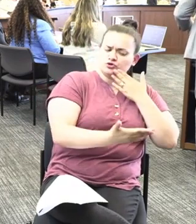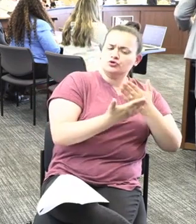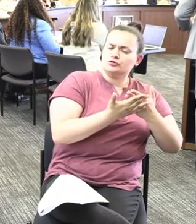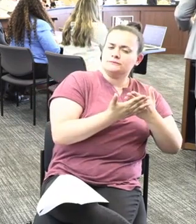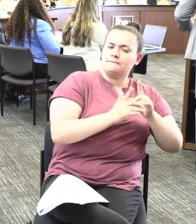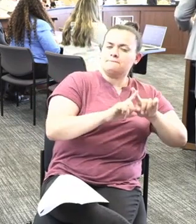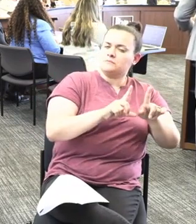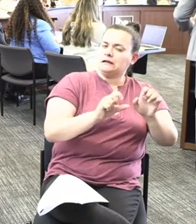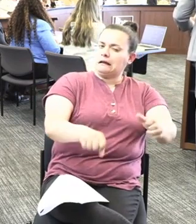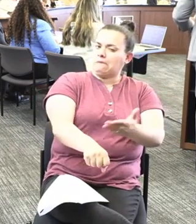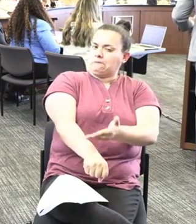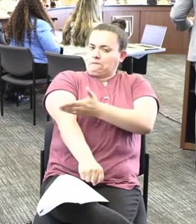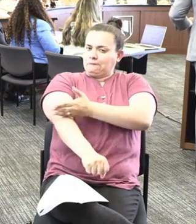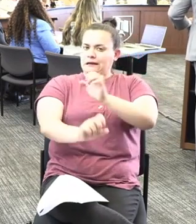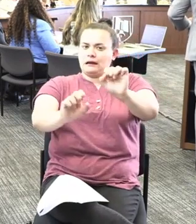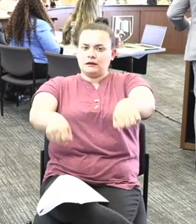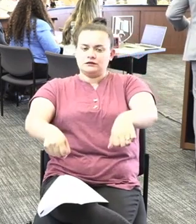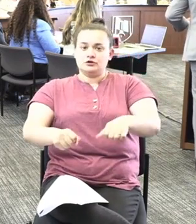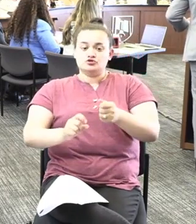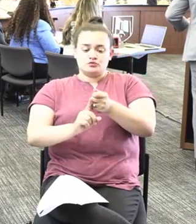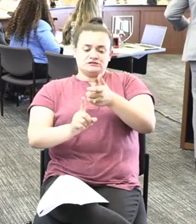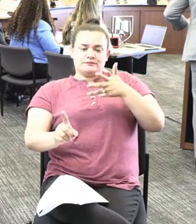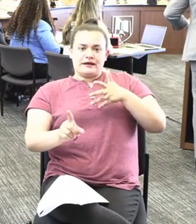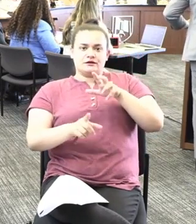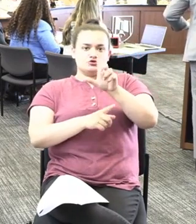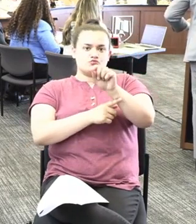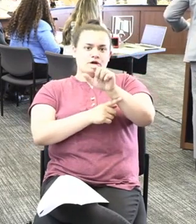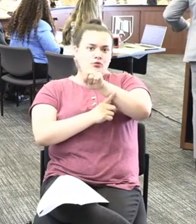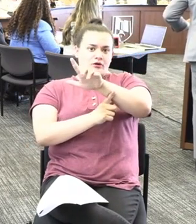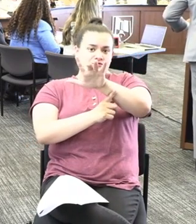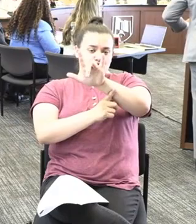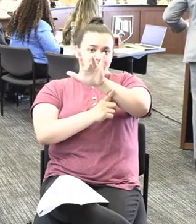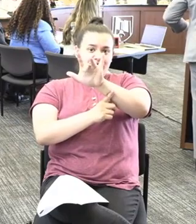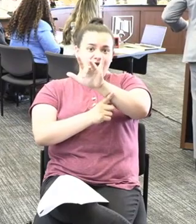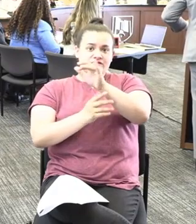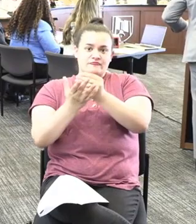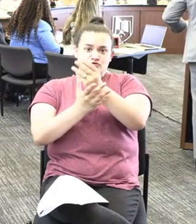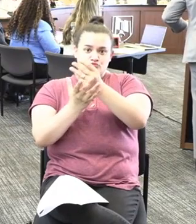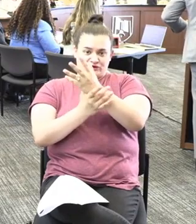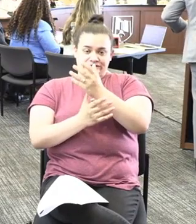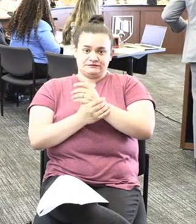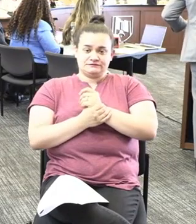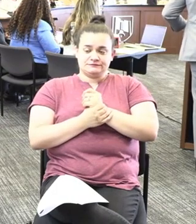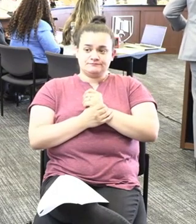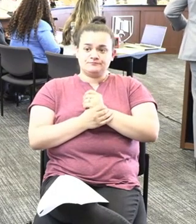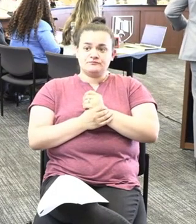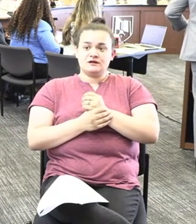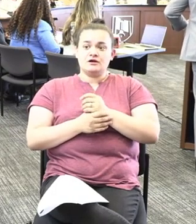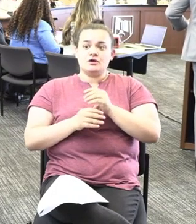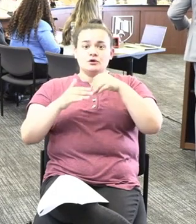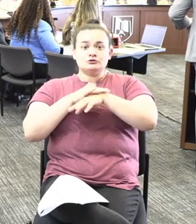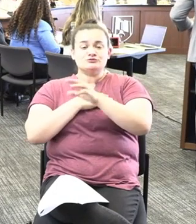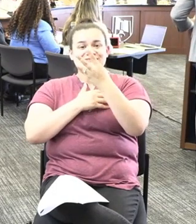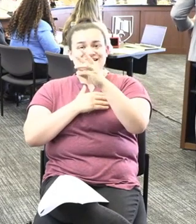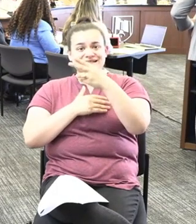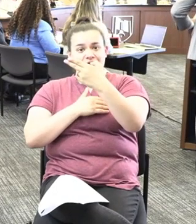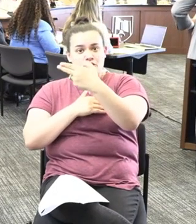better, right? So we expanded in 2025, in spring 2025, our Next Step Days. Went into 16 high